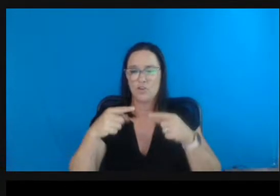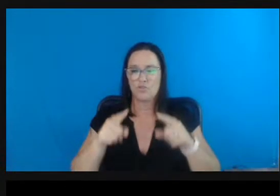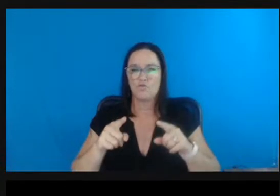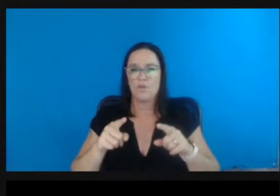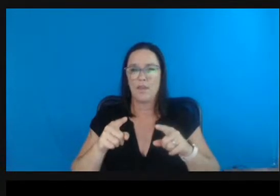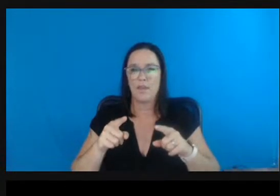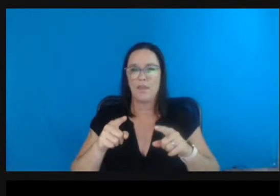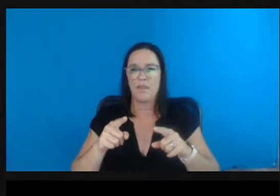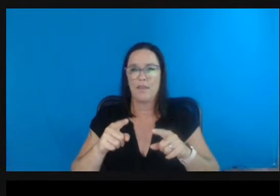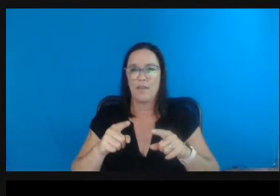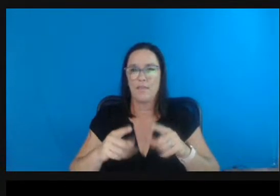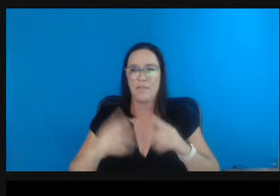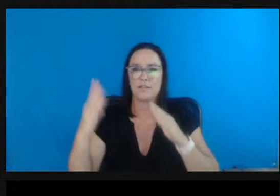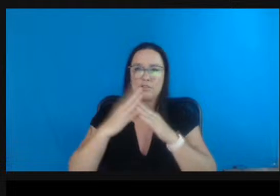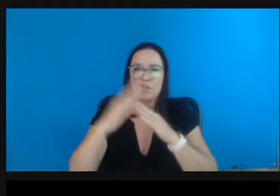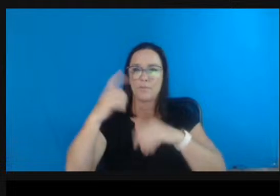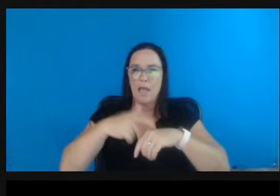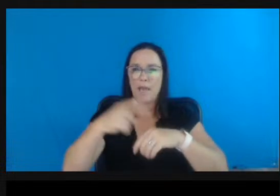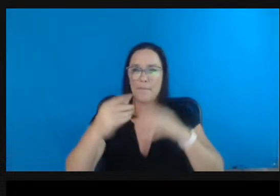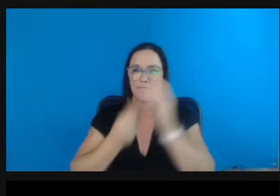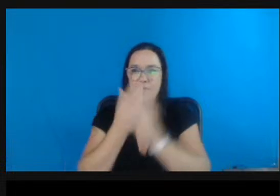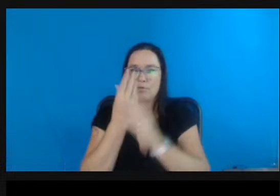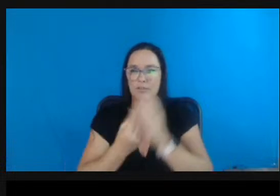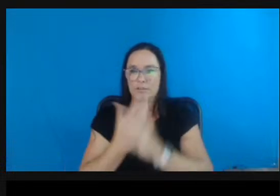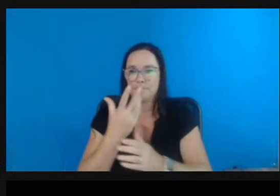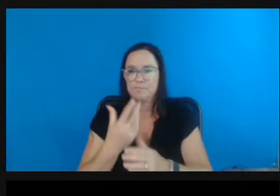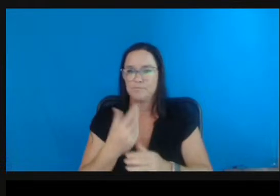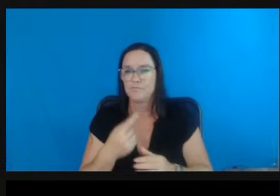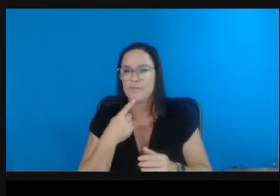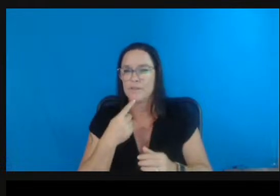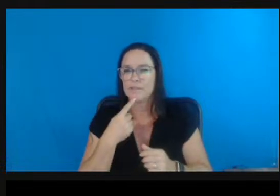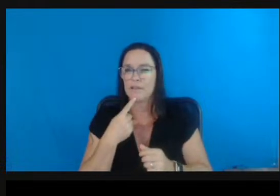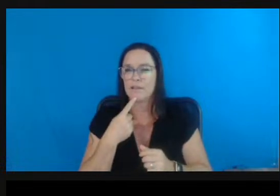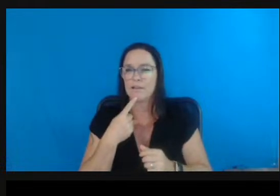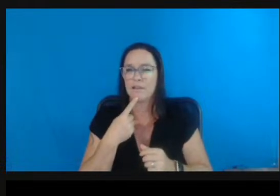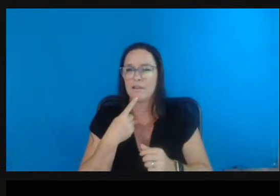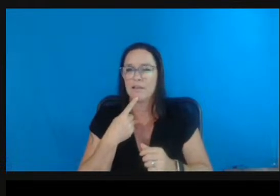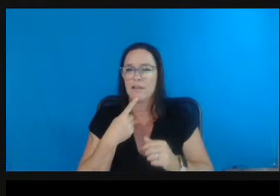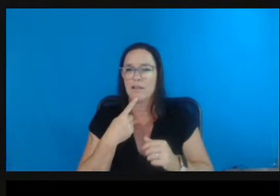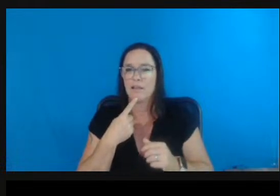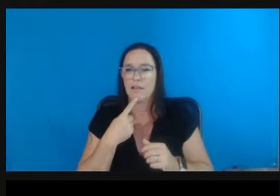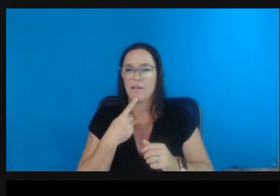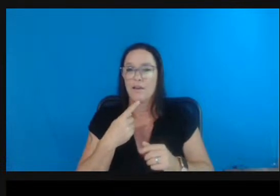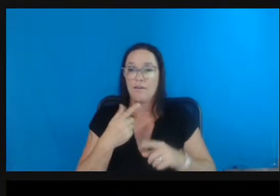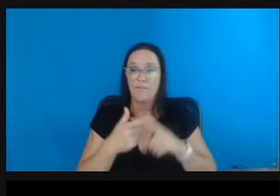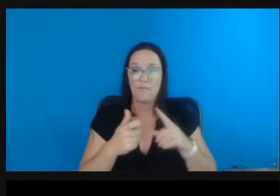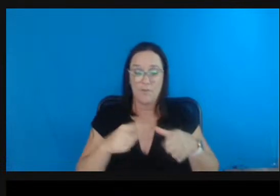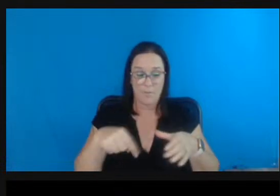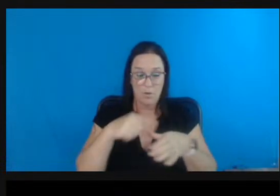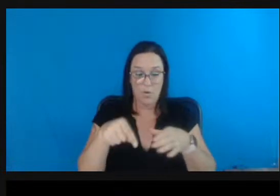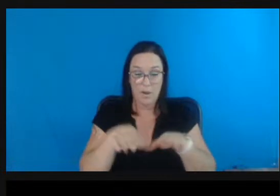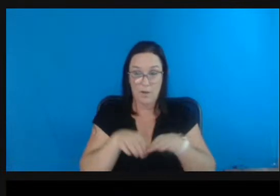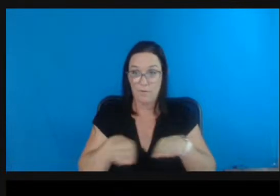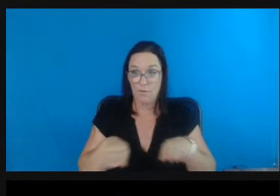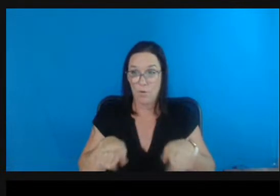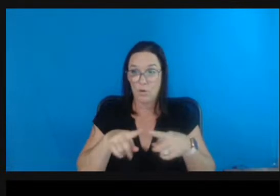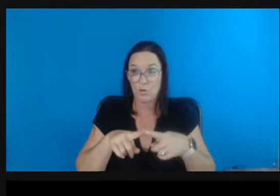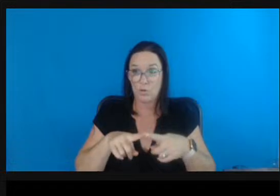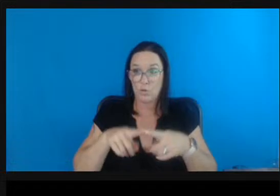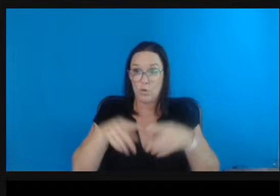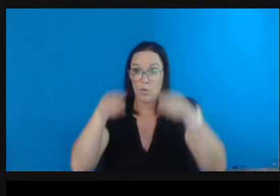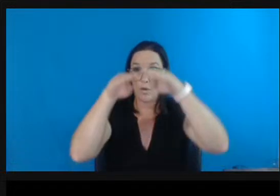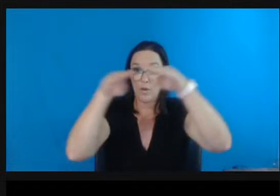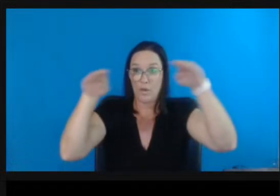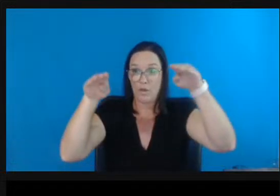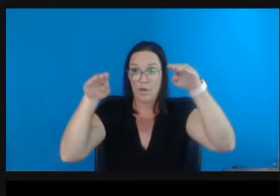those peaks of fountaining here. They note the height from the crater floor to the top of the cliff behind the fountain. And